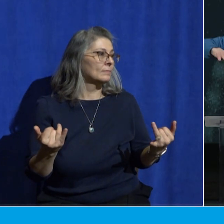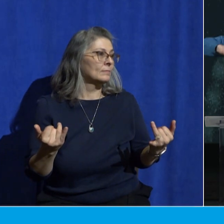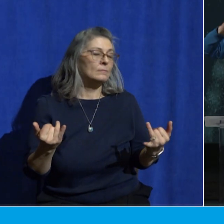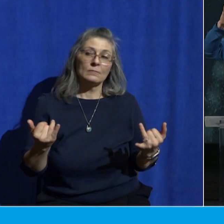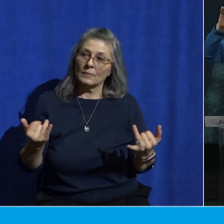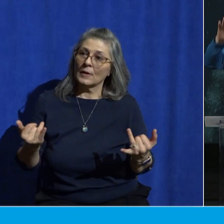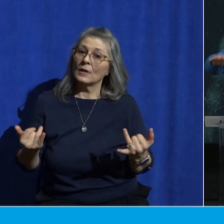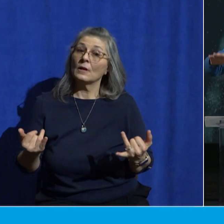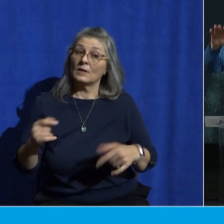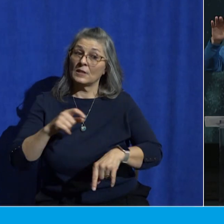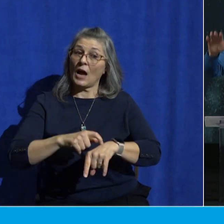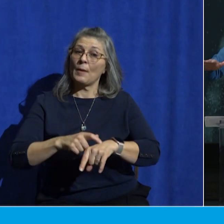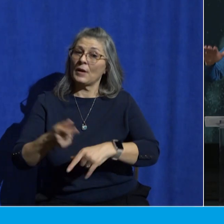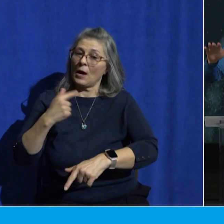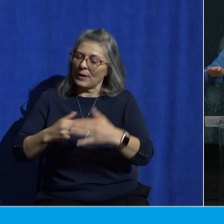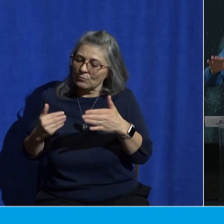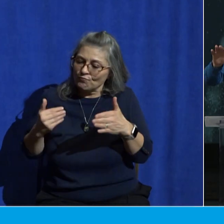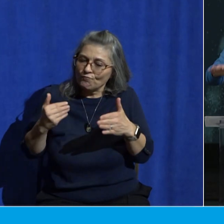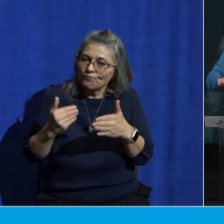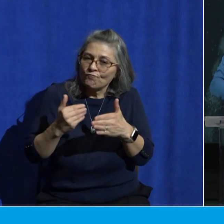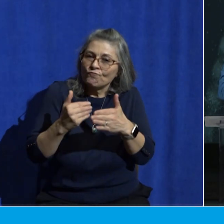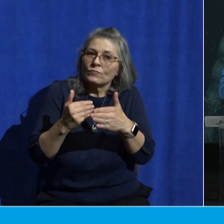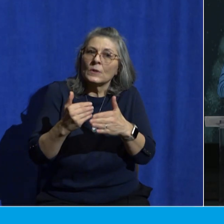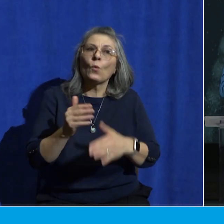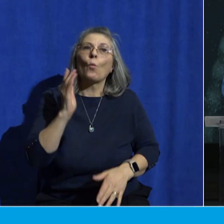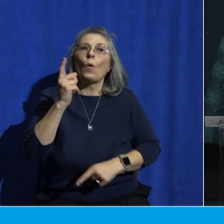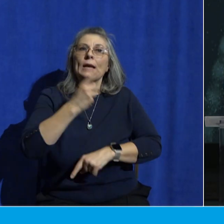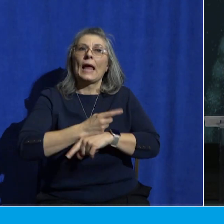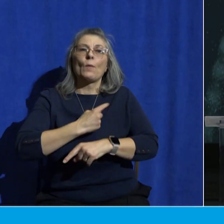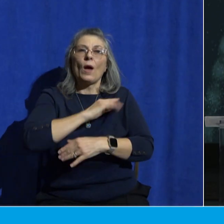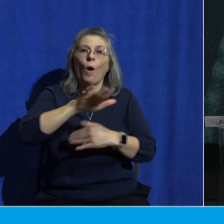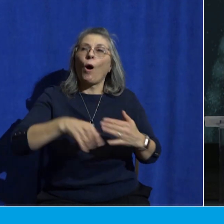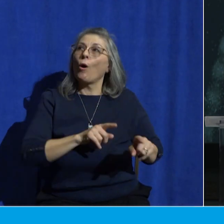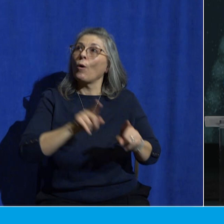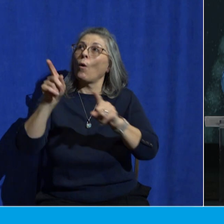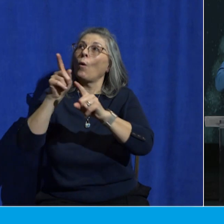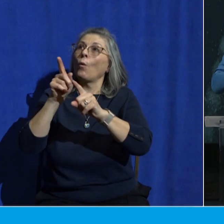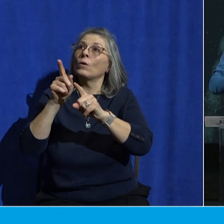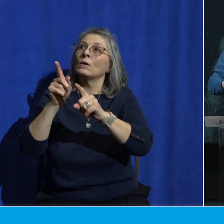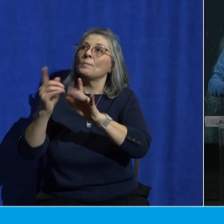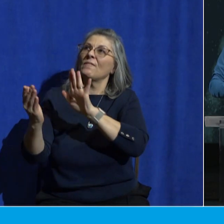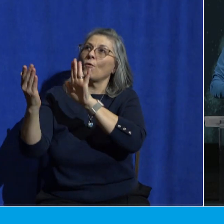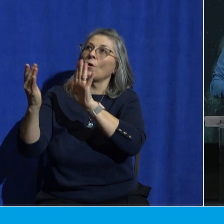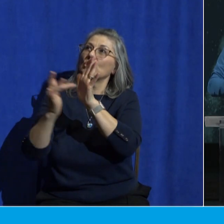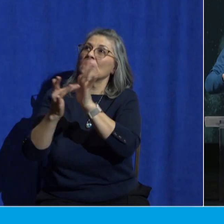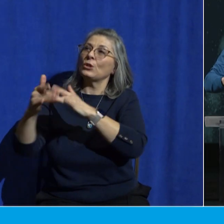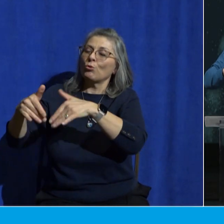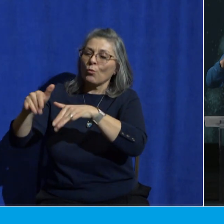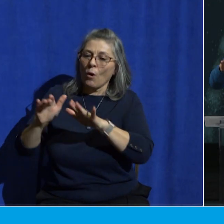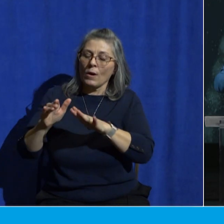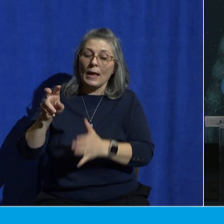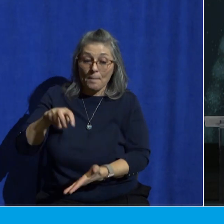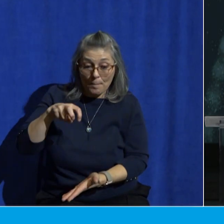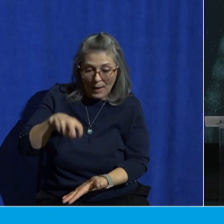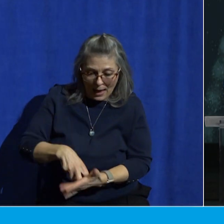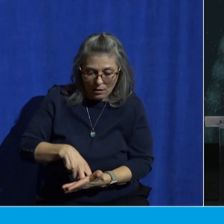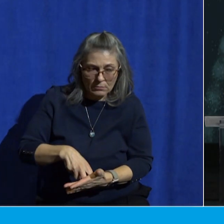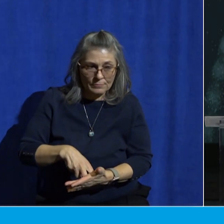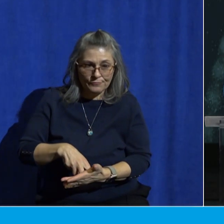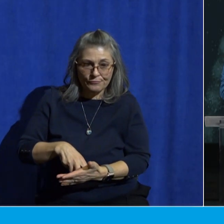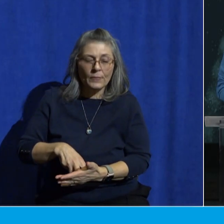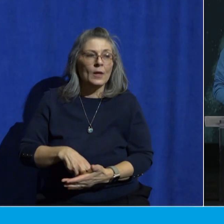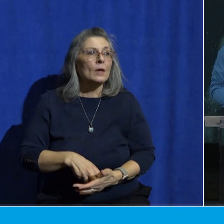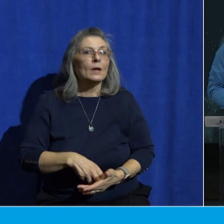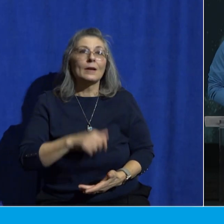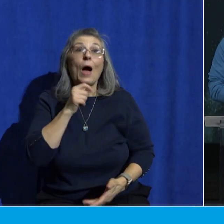there's coming a day when you will bow the knee to Jesus as King. Oh, yes. The question is not will you bow. The question